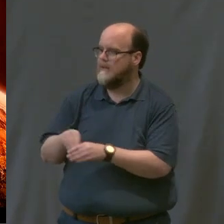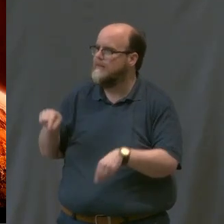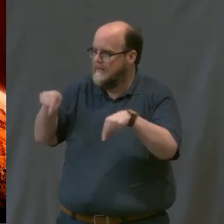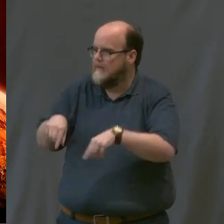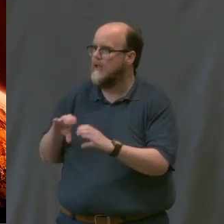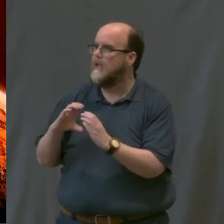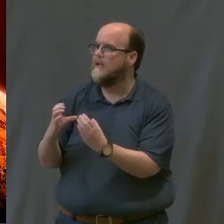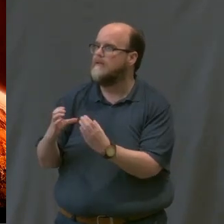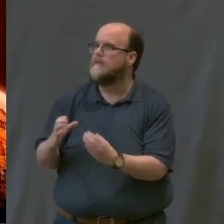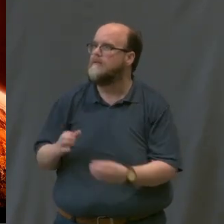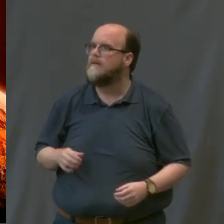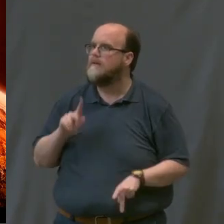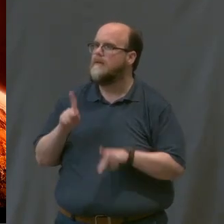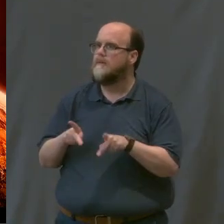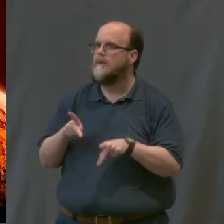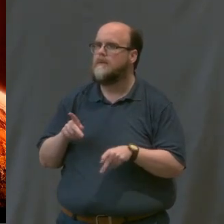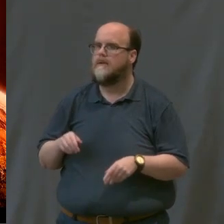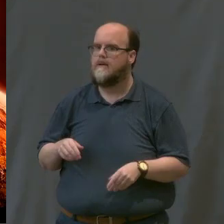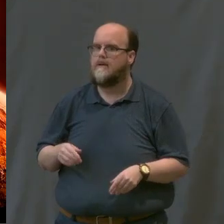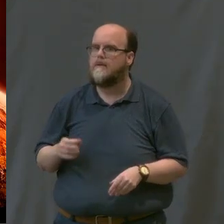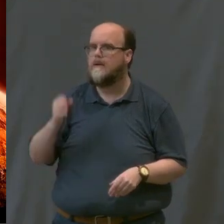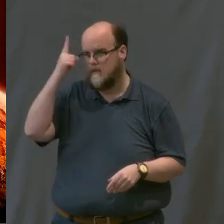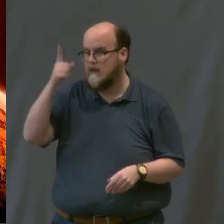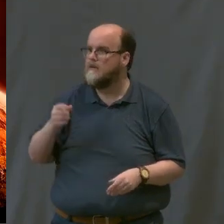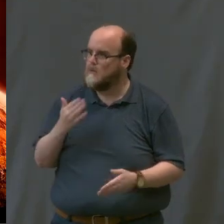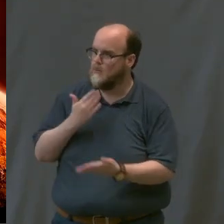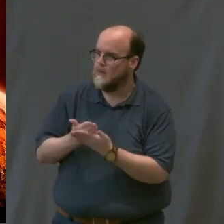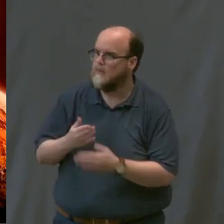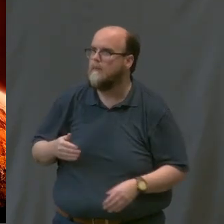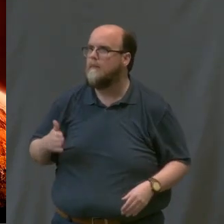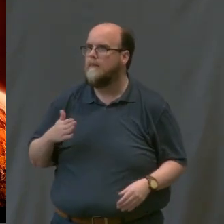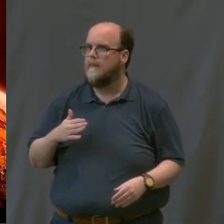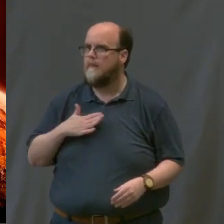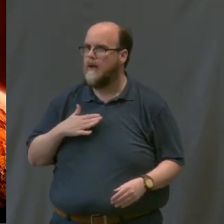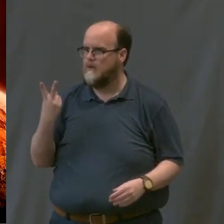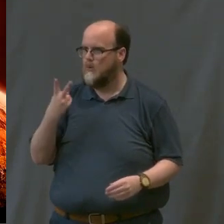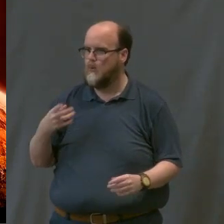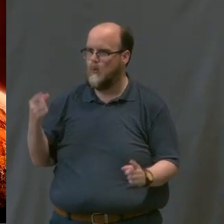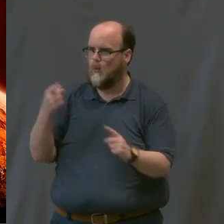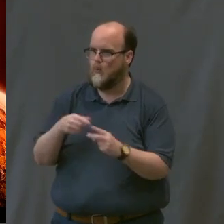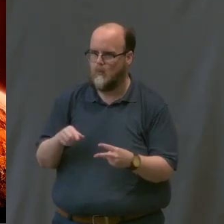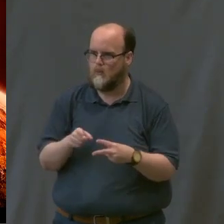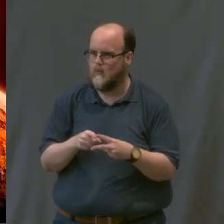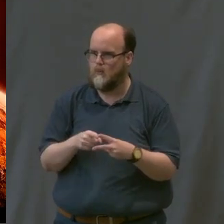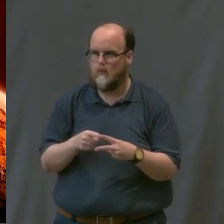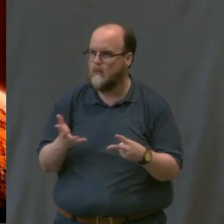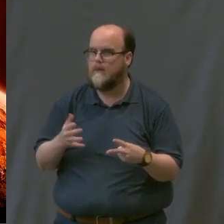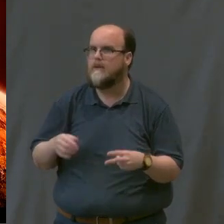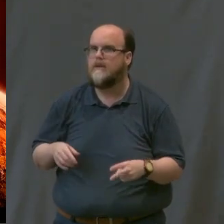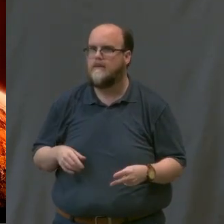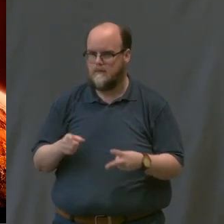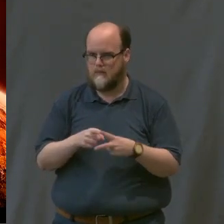class, and people are catching on to this pretty quickly. My two goals for this was, number one, for you to